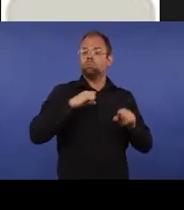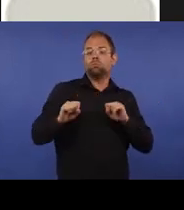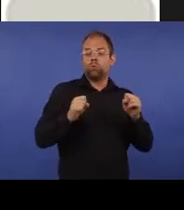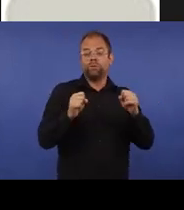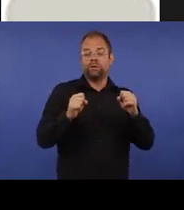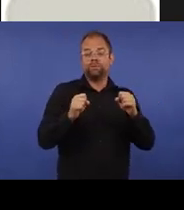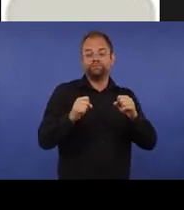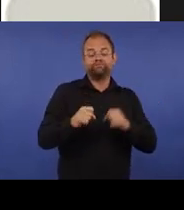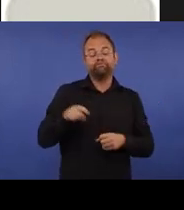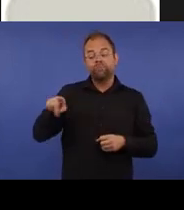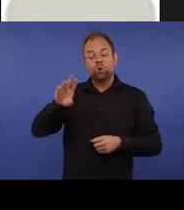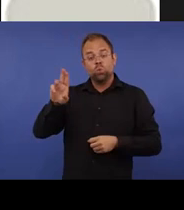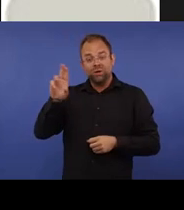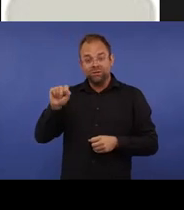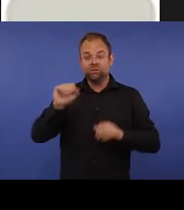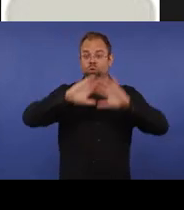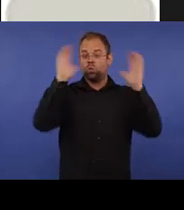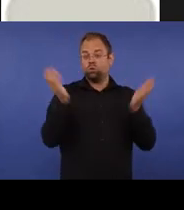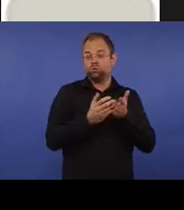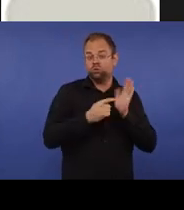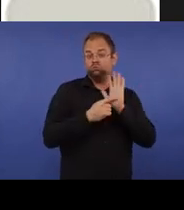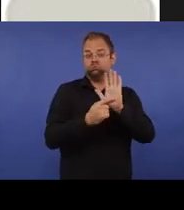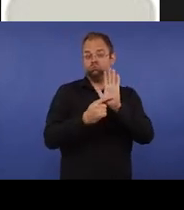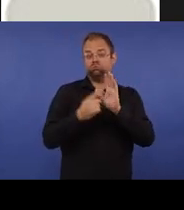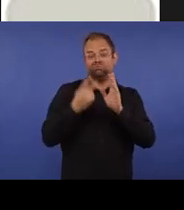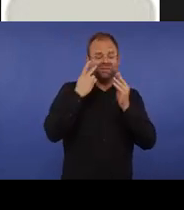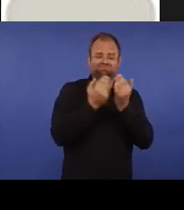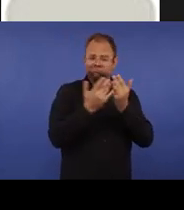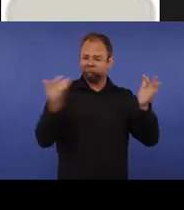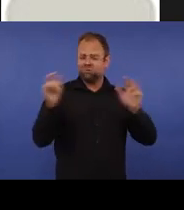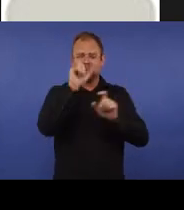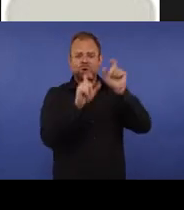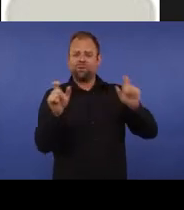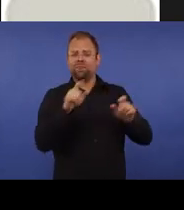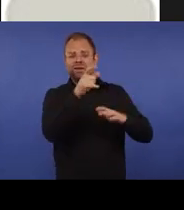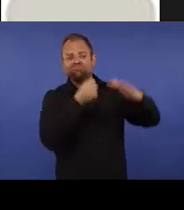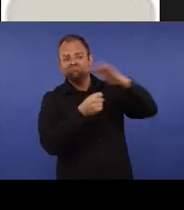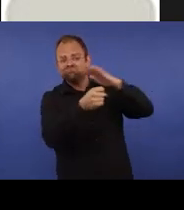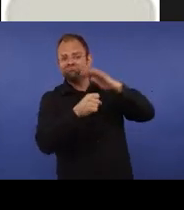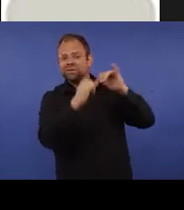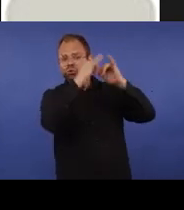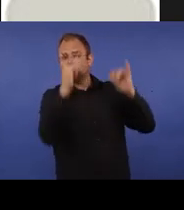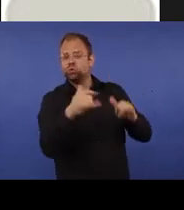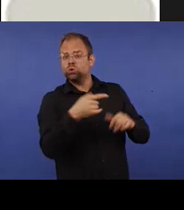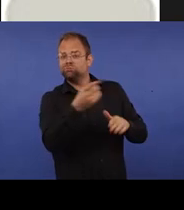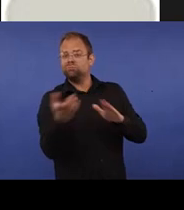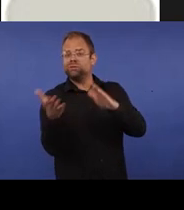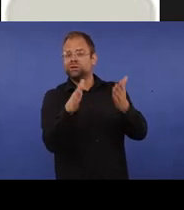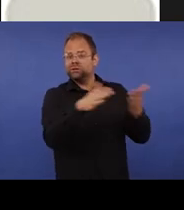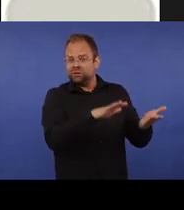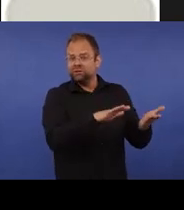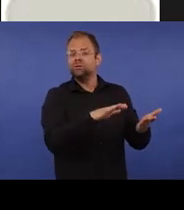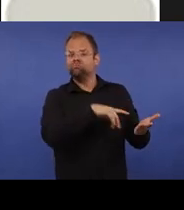many cases, we are not really working with them as we need to, and they don't want to see themselves as having